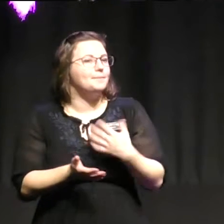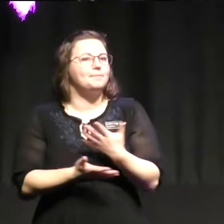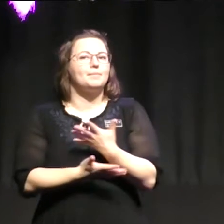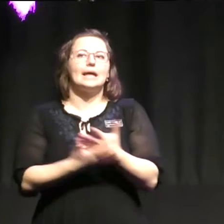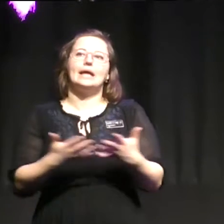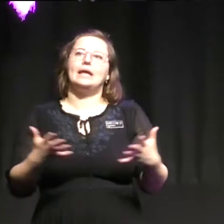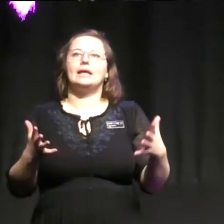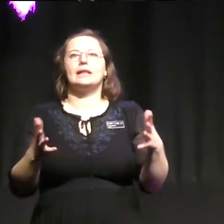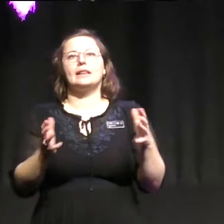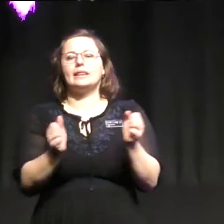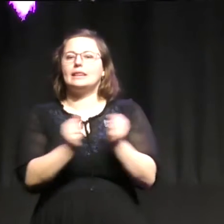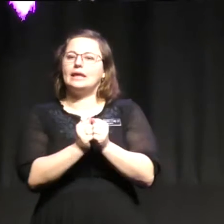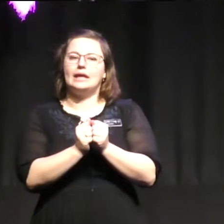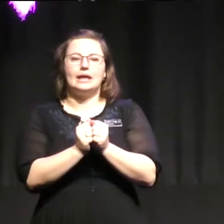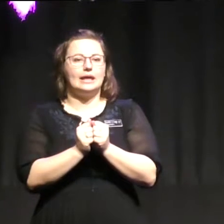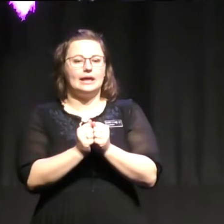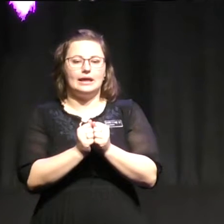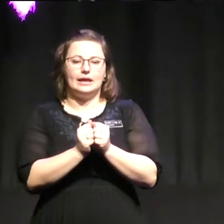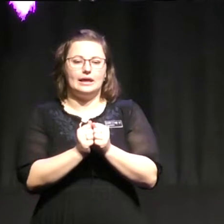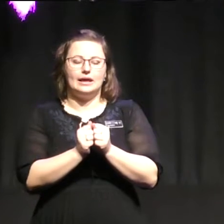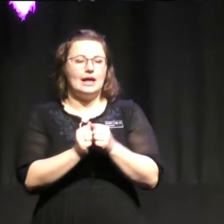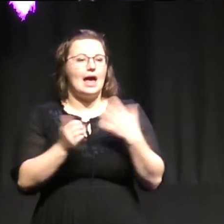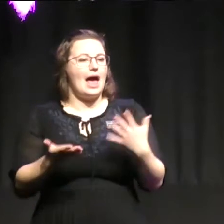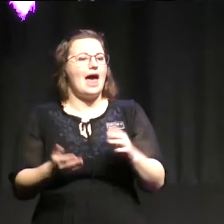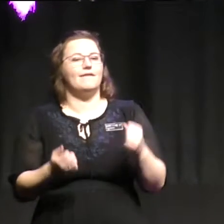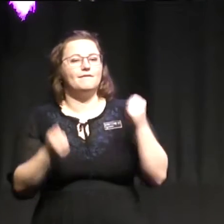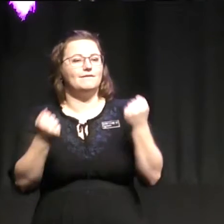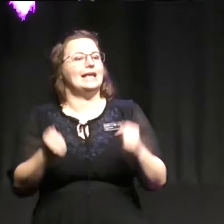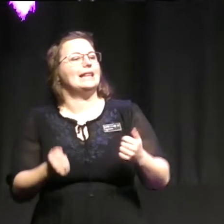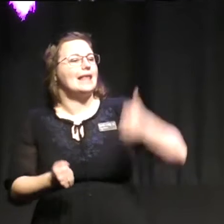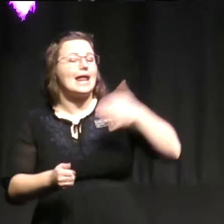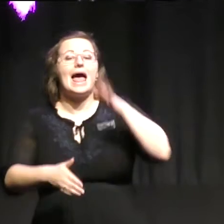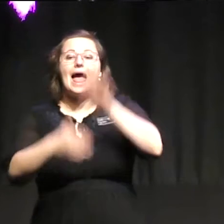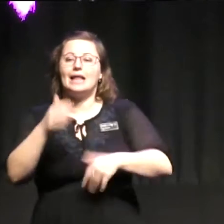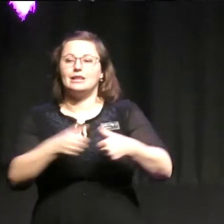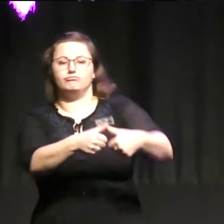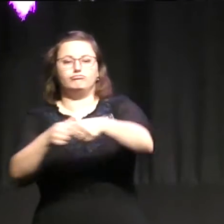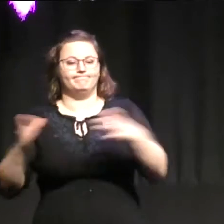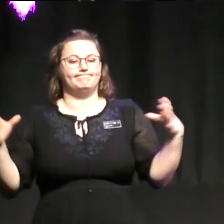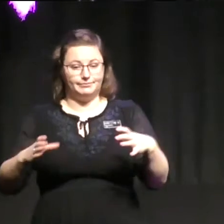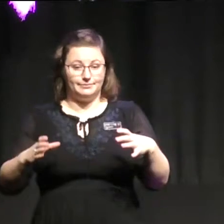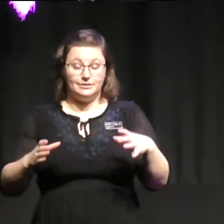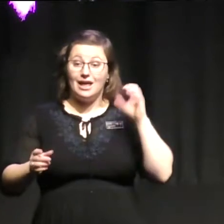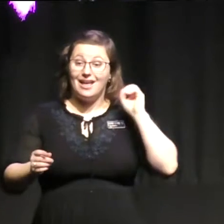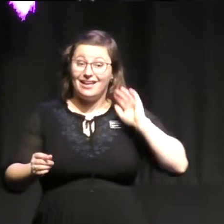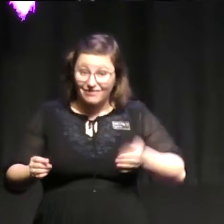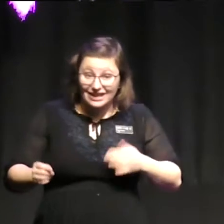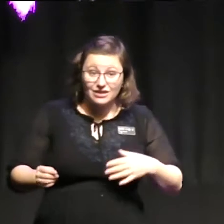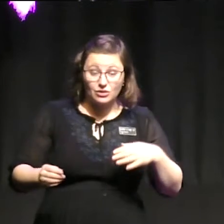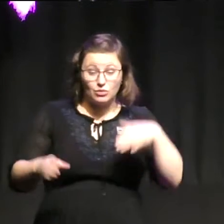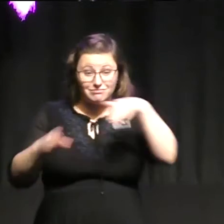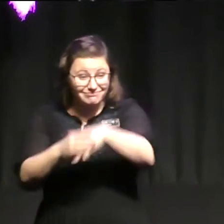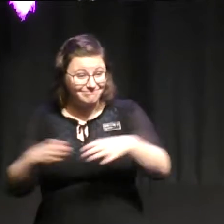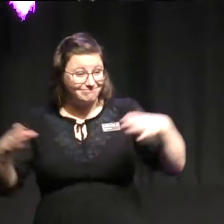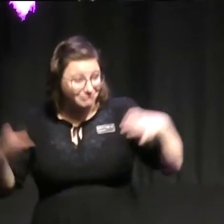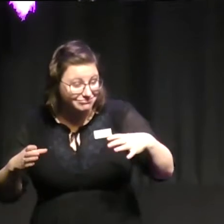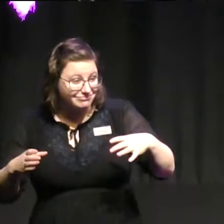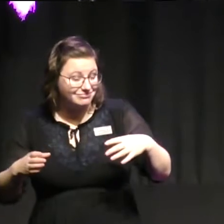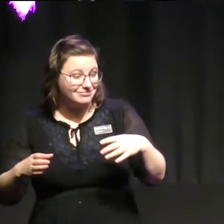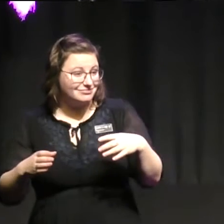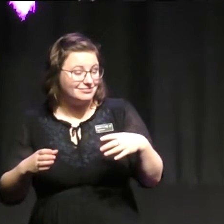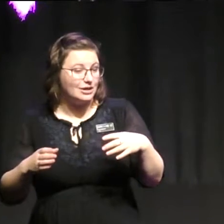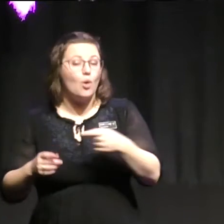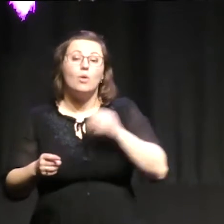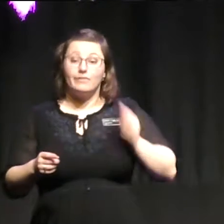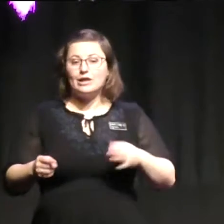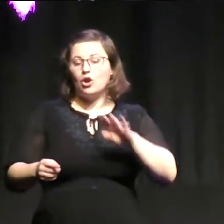is key than organizing. When women get organized, when they come together, and I think when